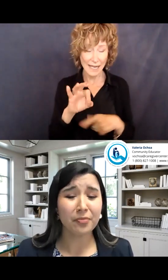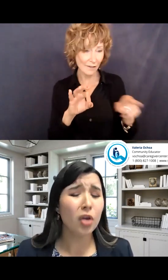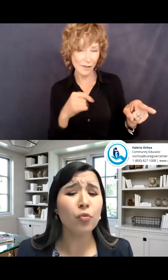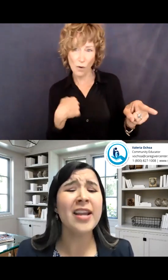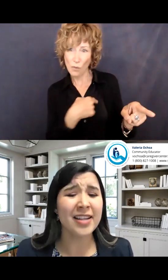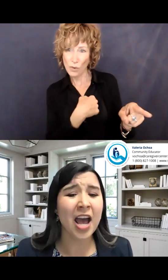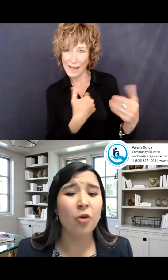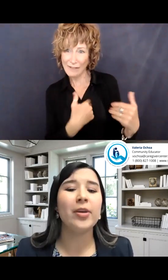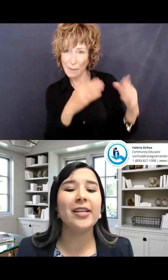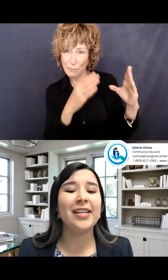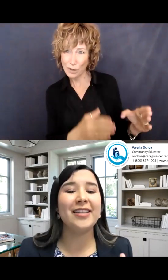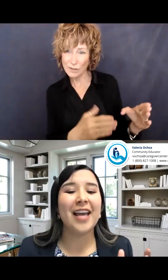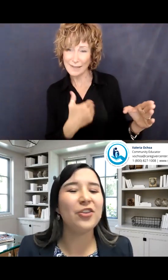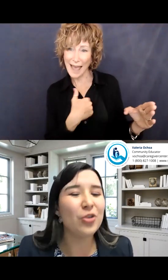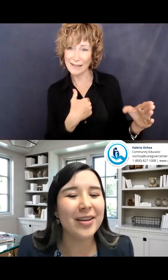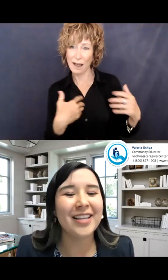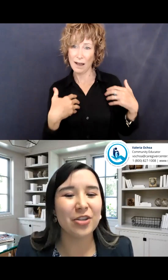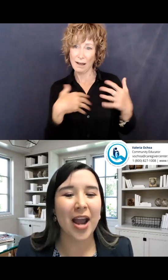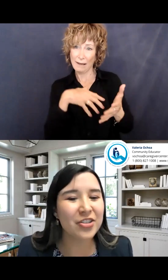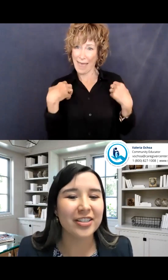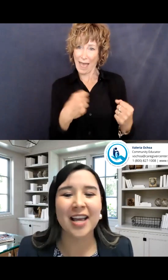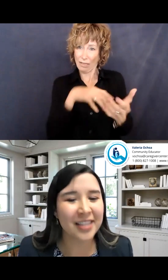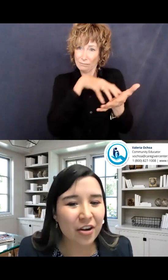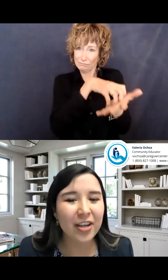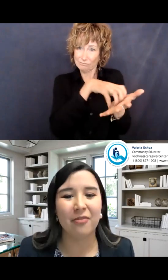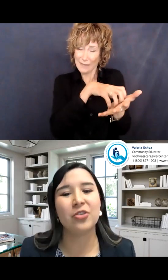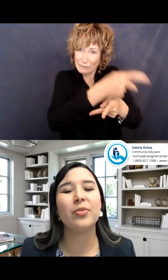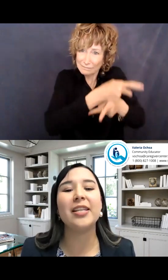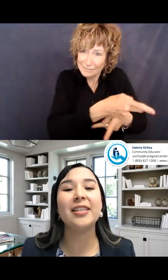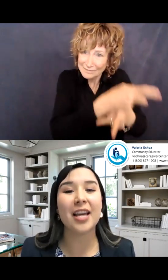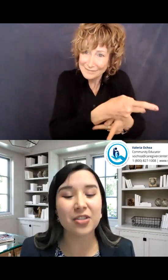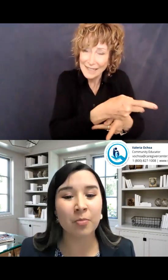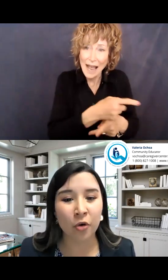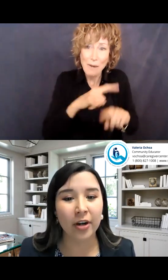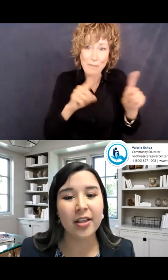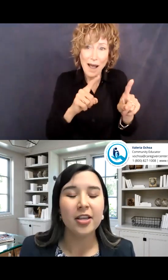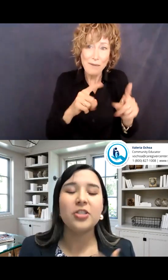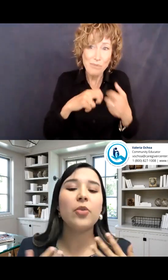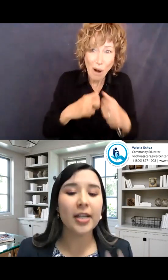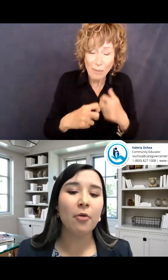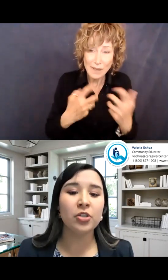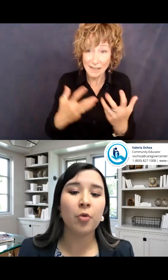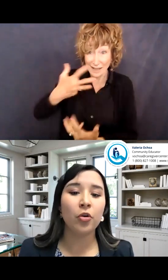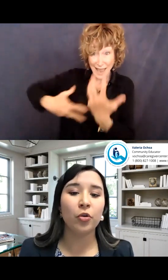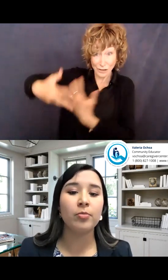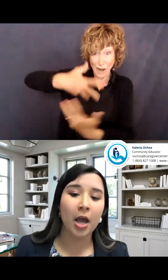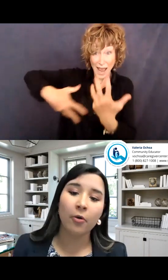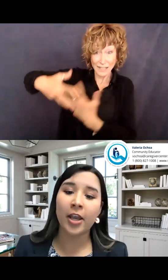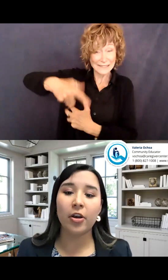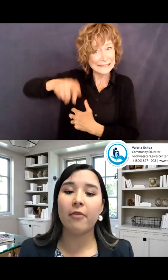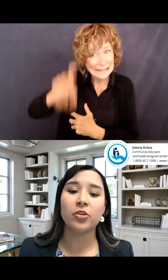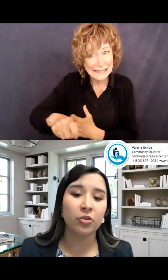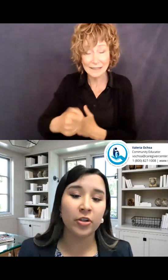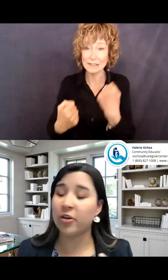again, right now, we need that human interaction as caregivers. We need that support. So in our support groups,